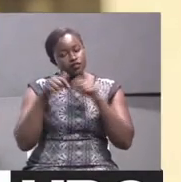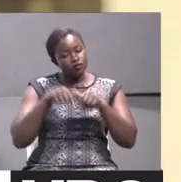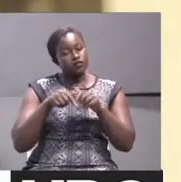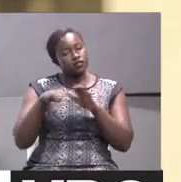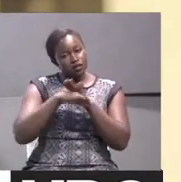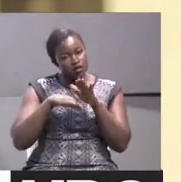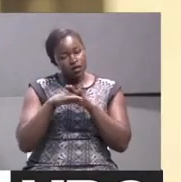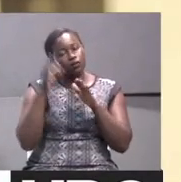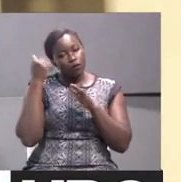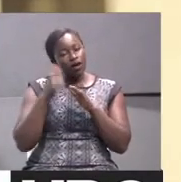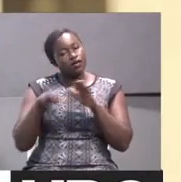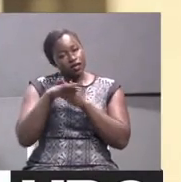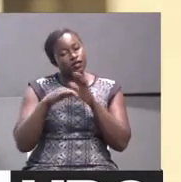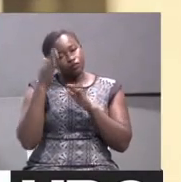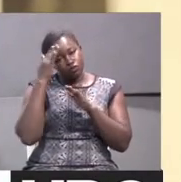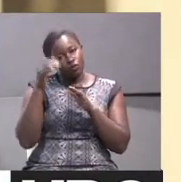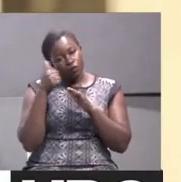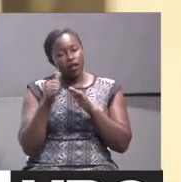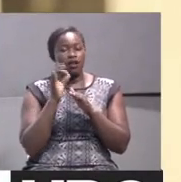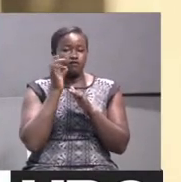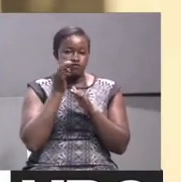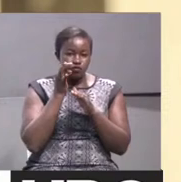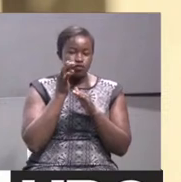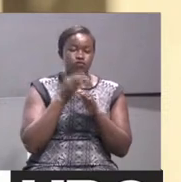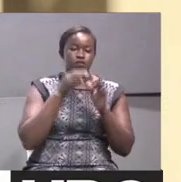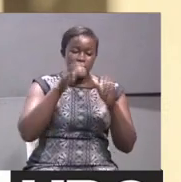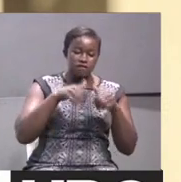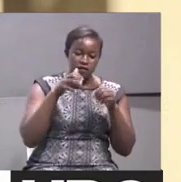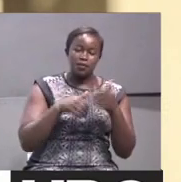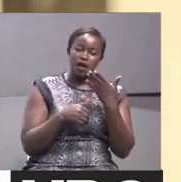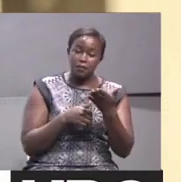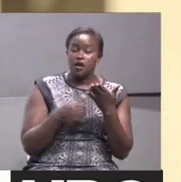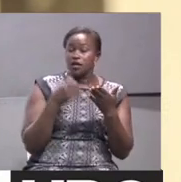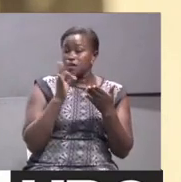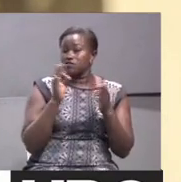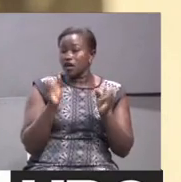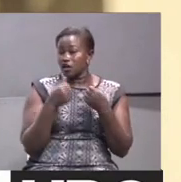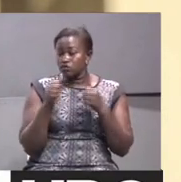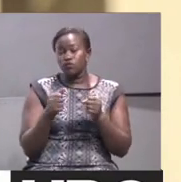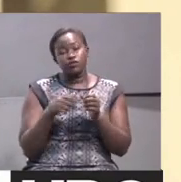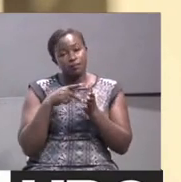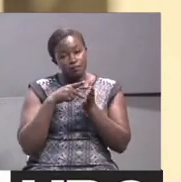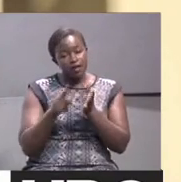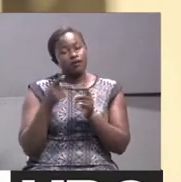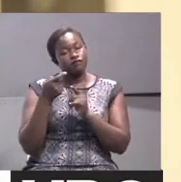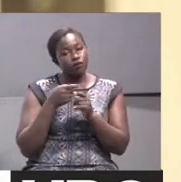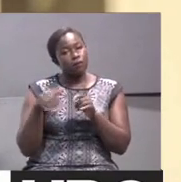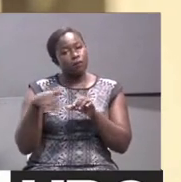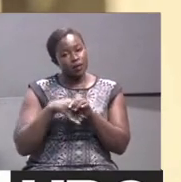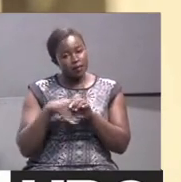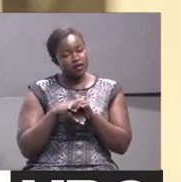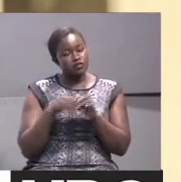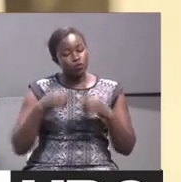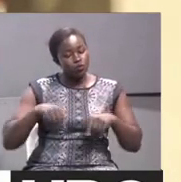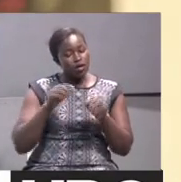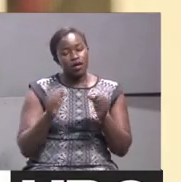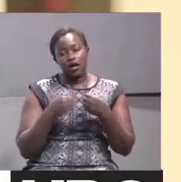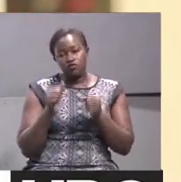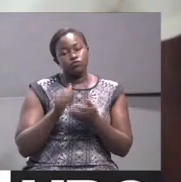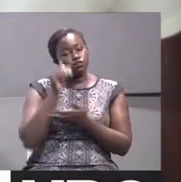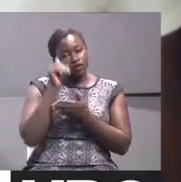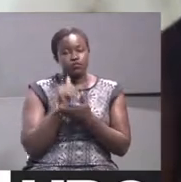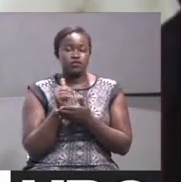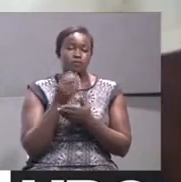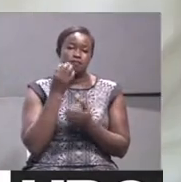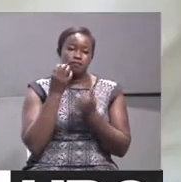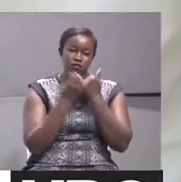for fruit growing. So if they cannot buy fruit from these members, we cannot reduce poverty.